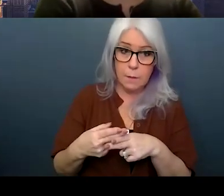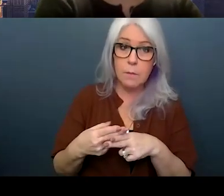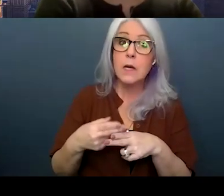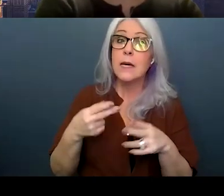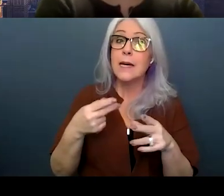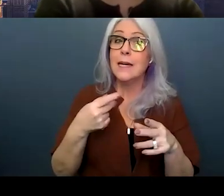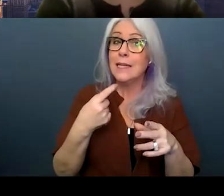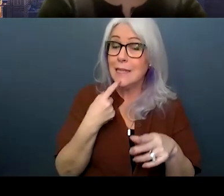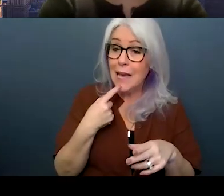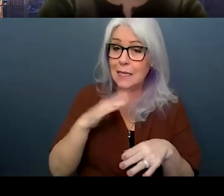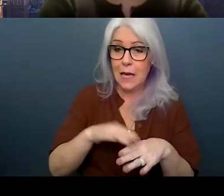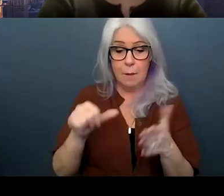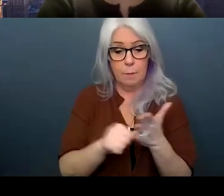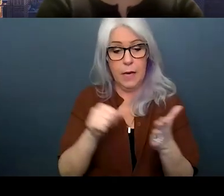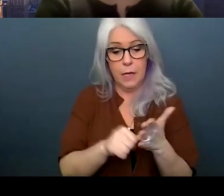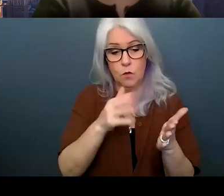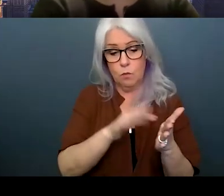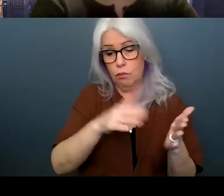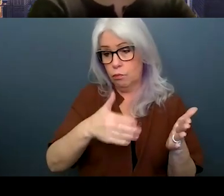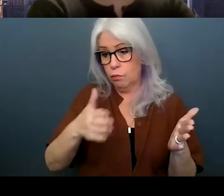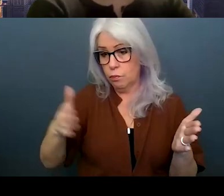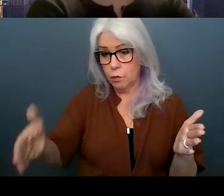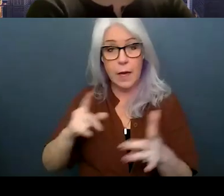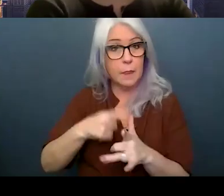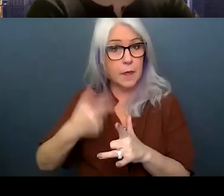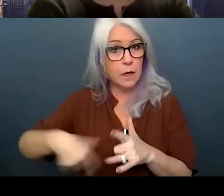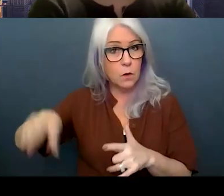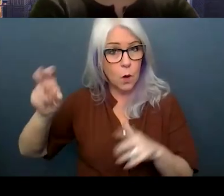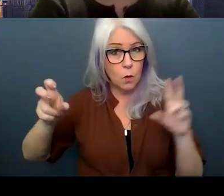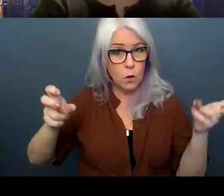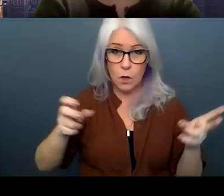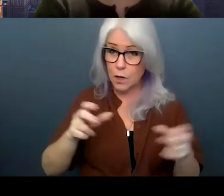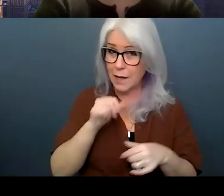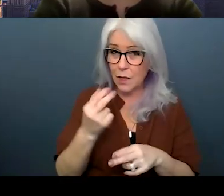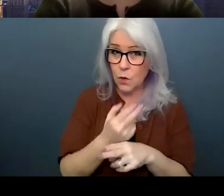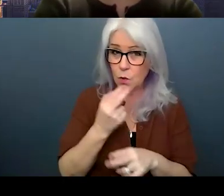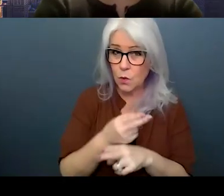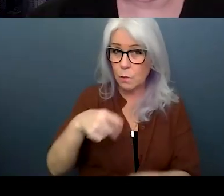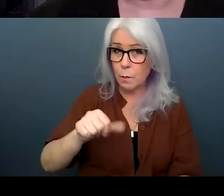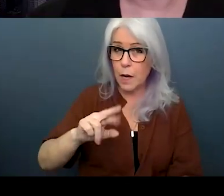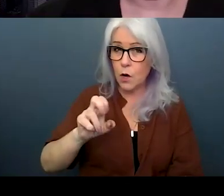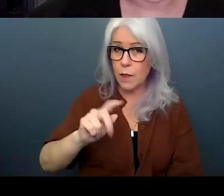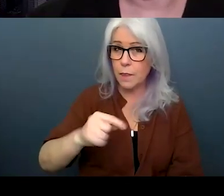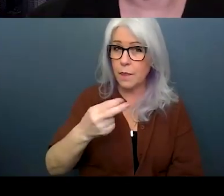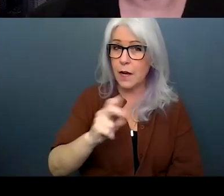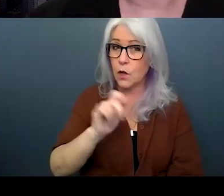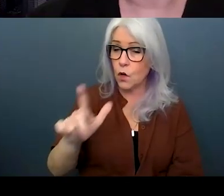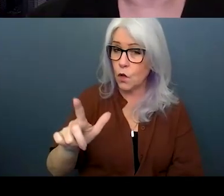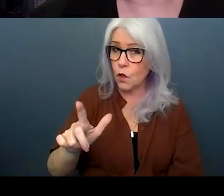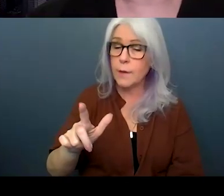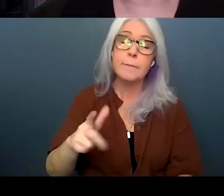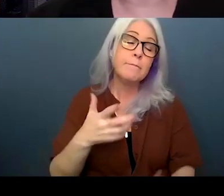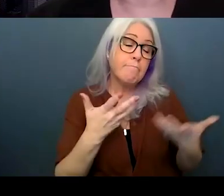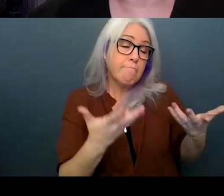page blah, blah, blah, and then put the quote as well and not use parenthetical in that case? While I would say that